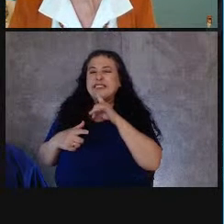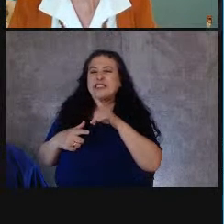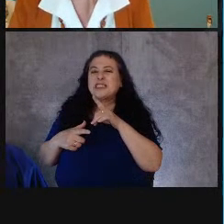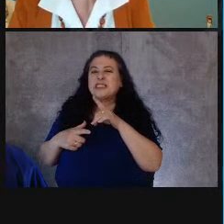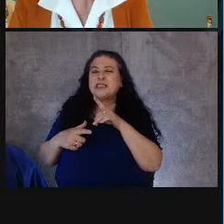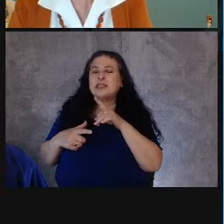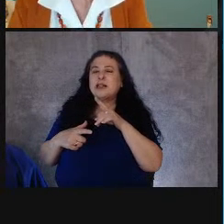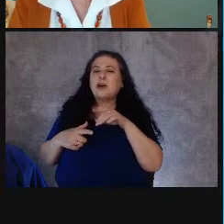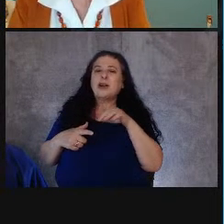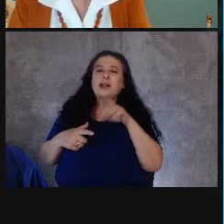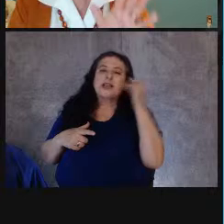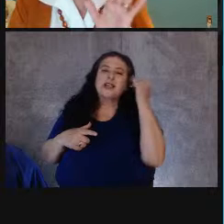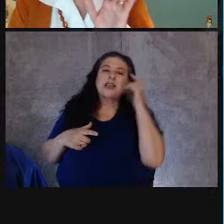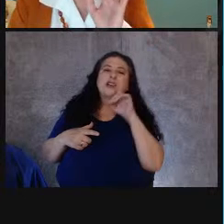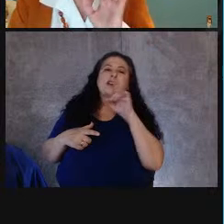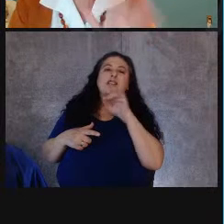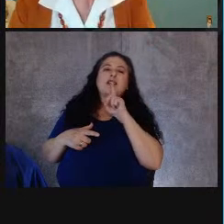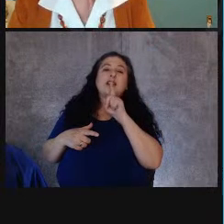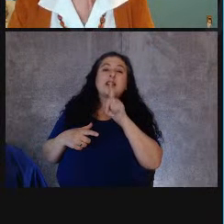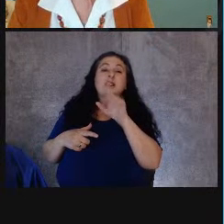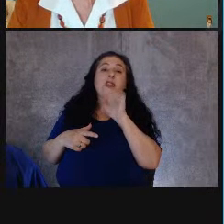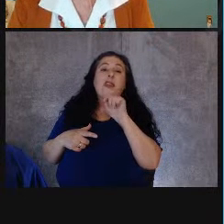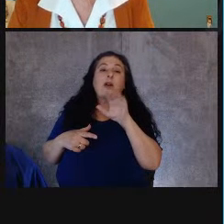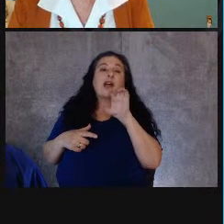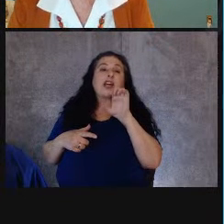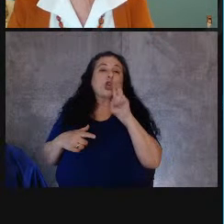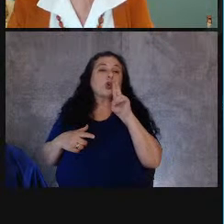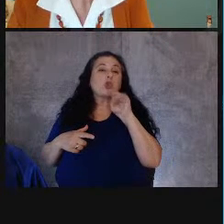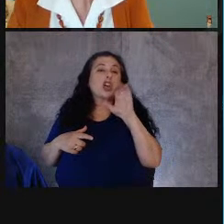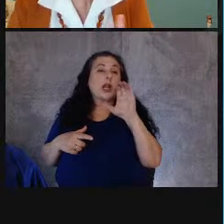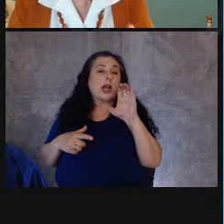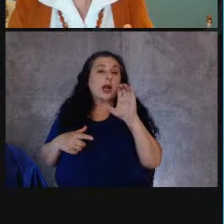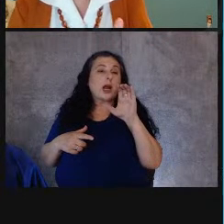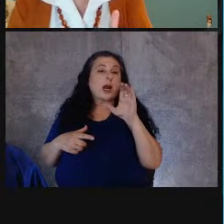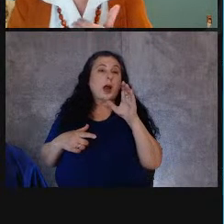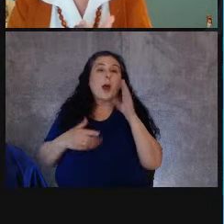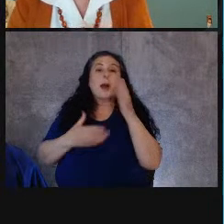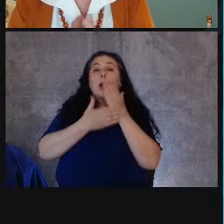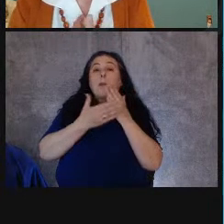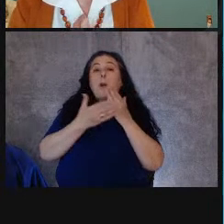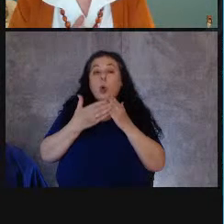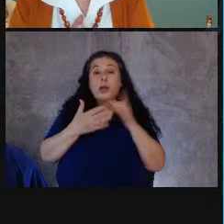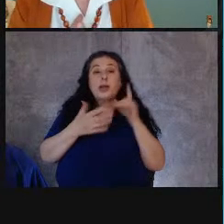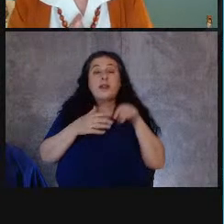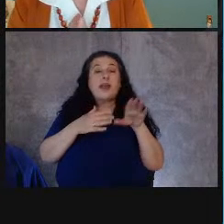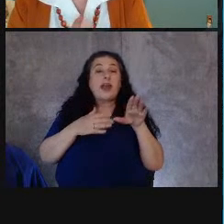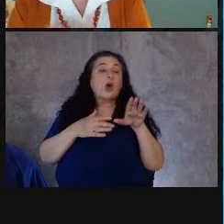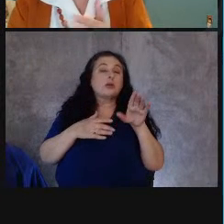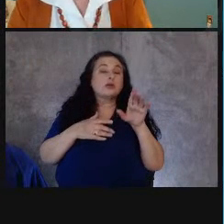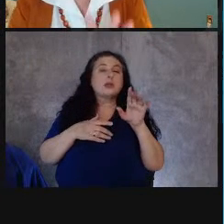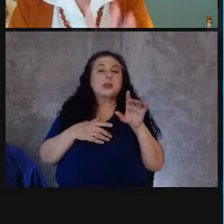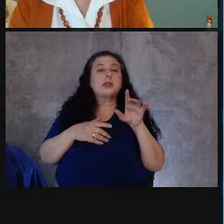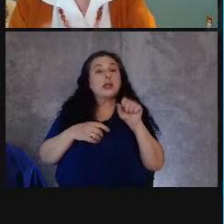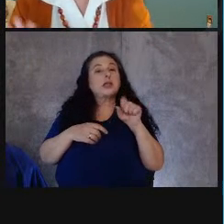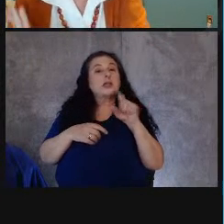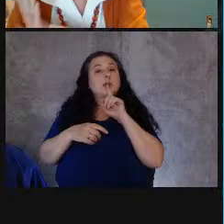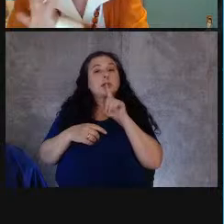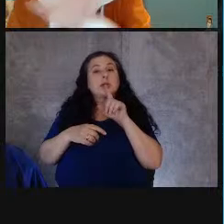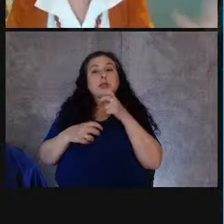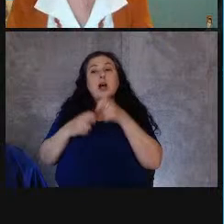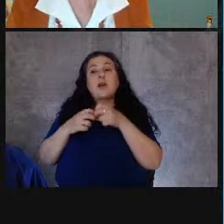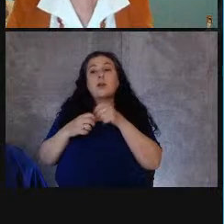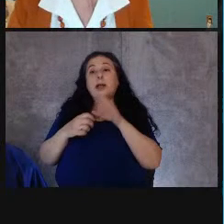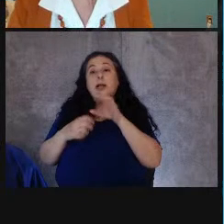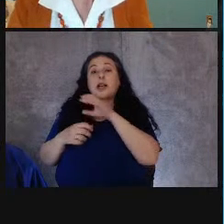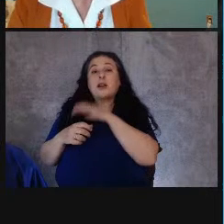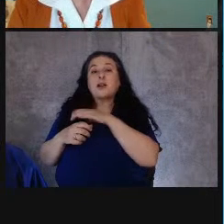eugenic component in here? Yes, there probably was. And again, it's hard for me to characterize this because